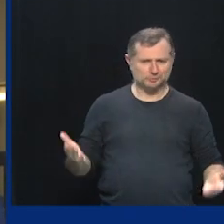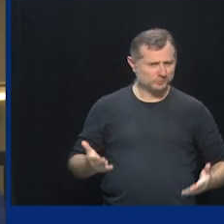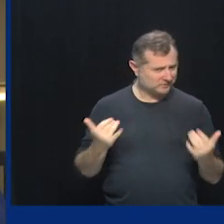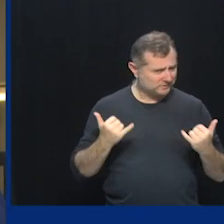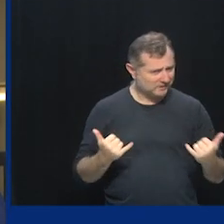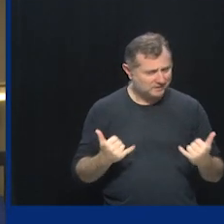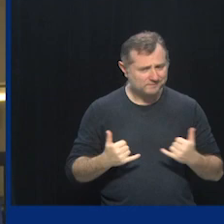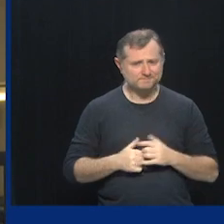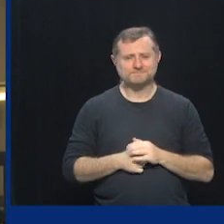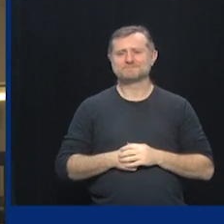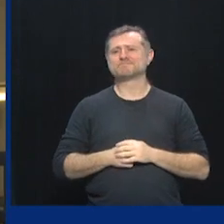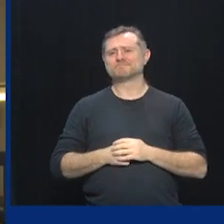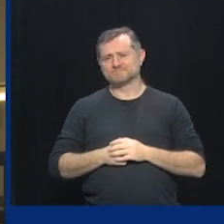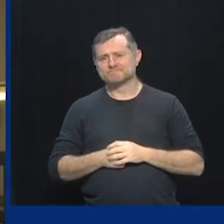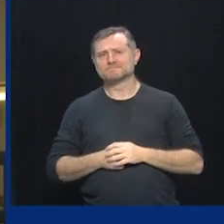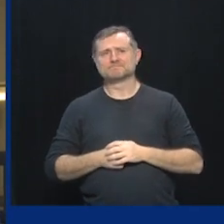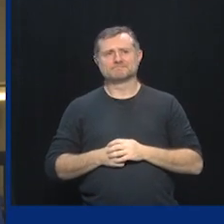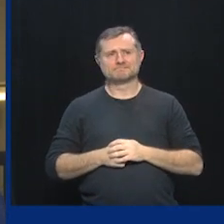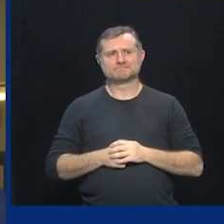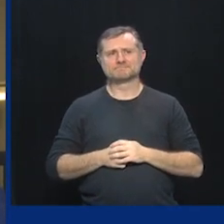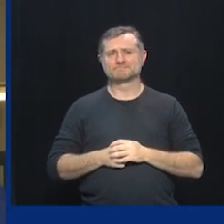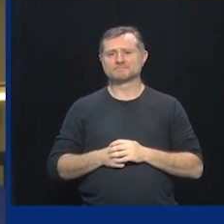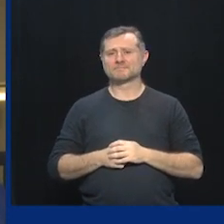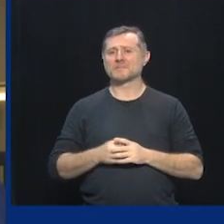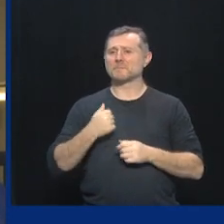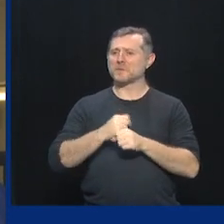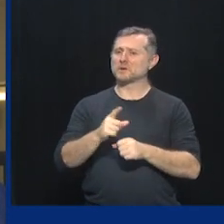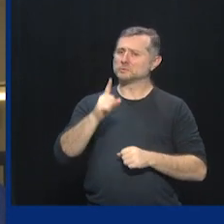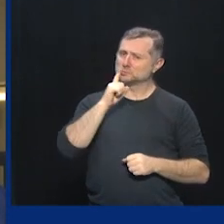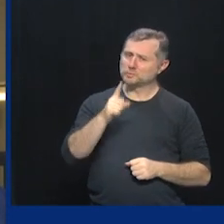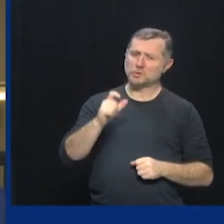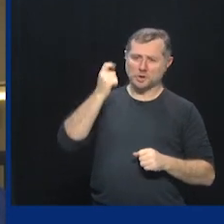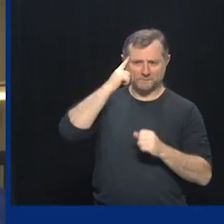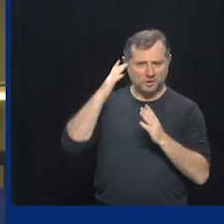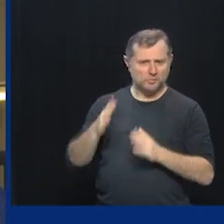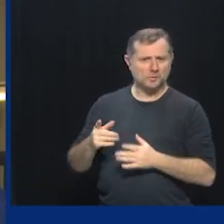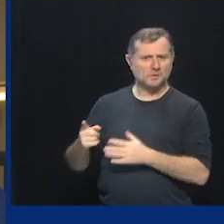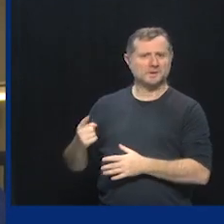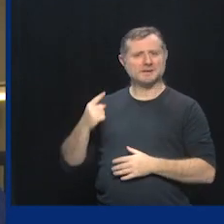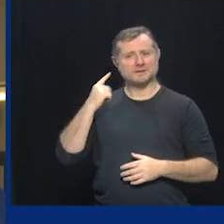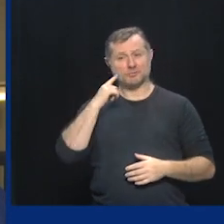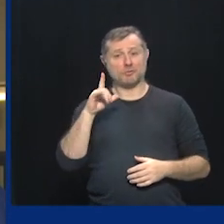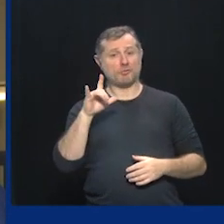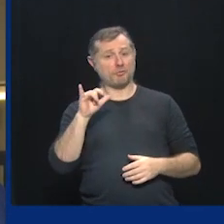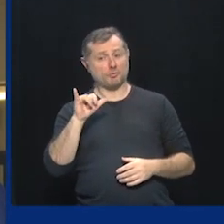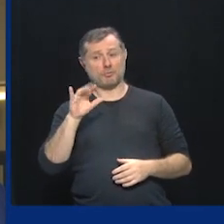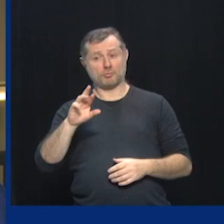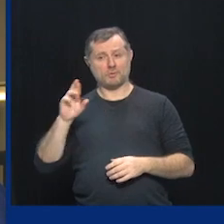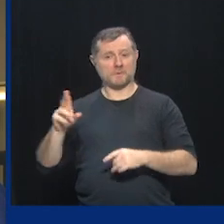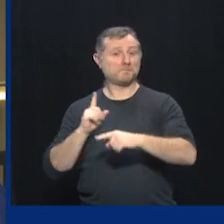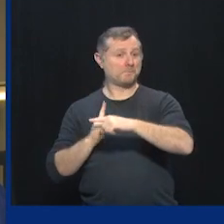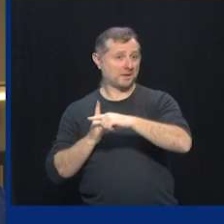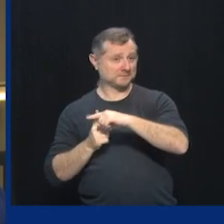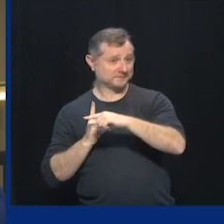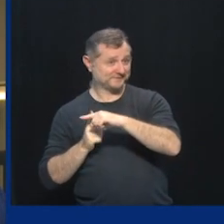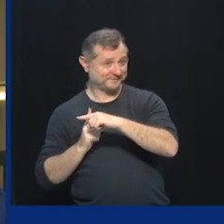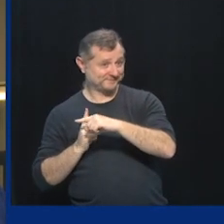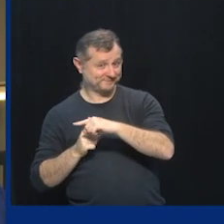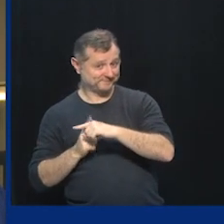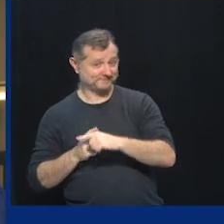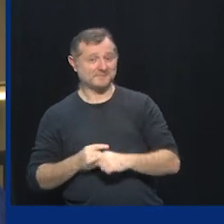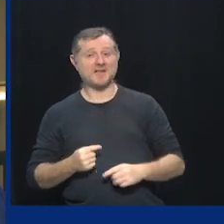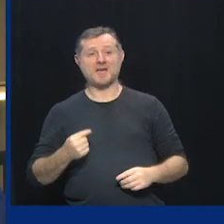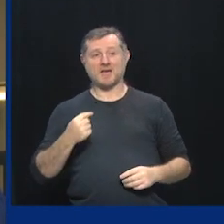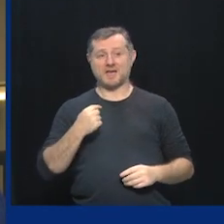the governor has something, in addition to all this positive news from the Long Island Railroad, to remember about Great Neck Plaza, I am pleased